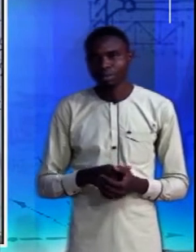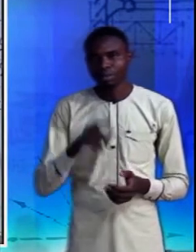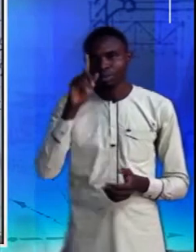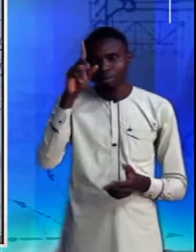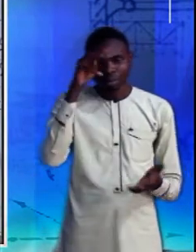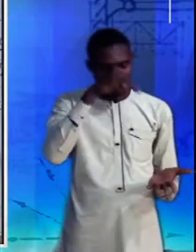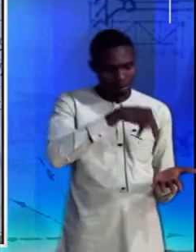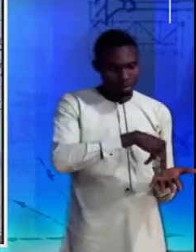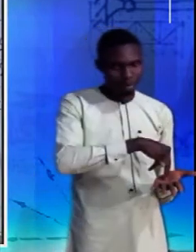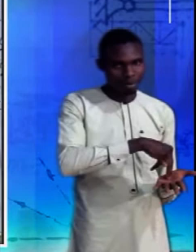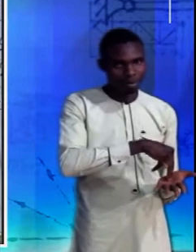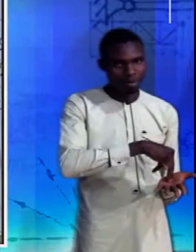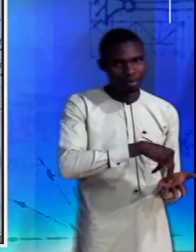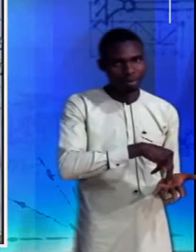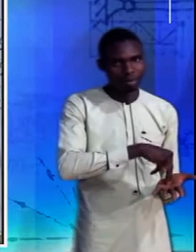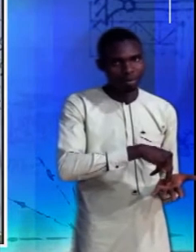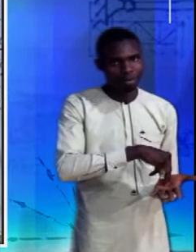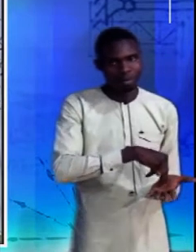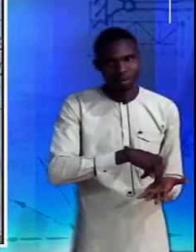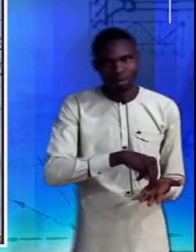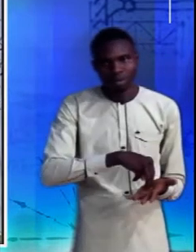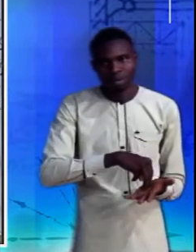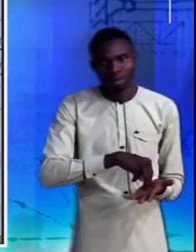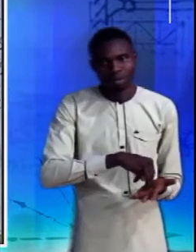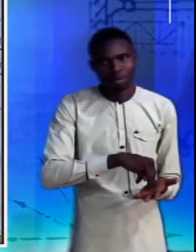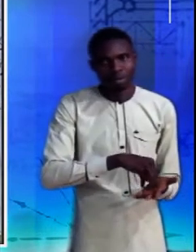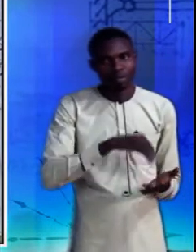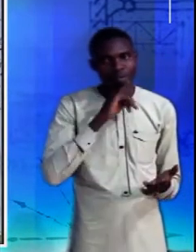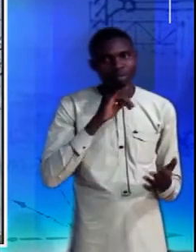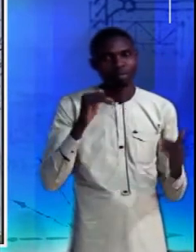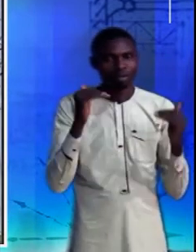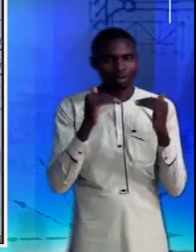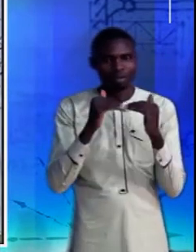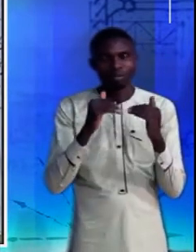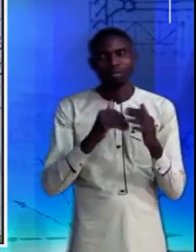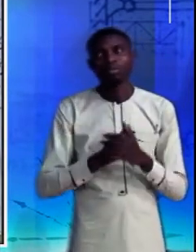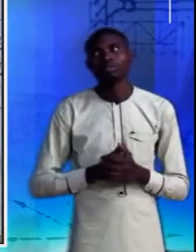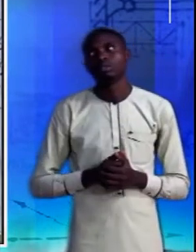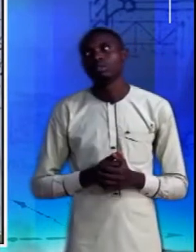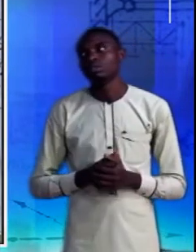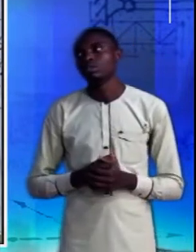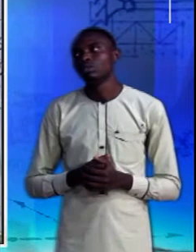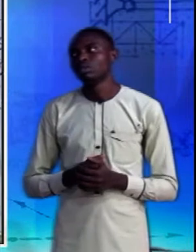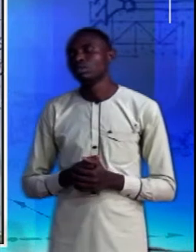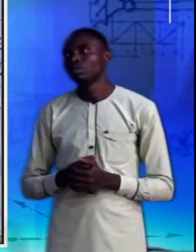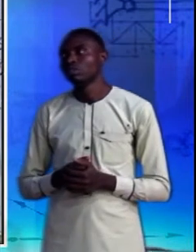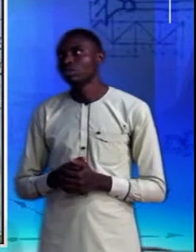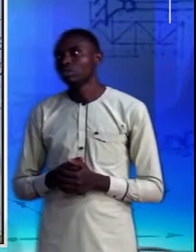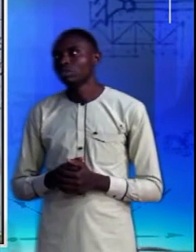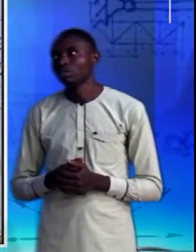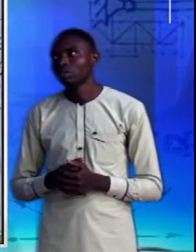first term, okay, we are now on second term. Let us use second term. If